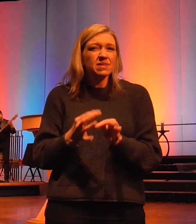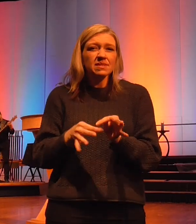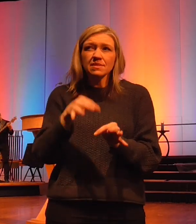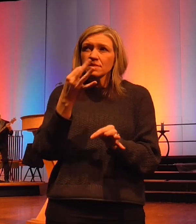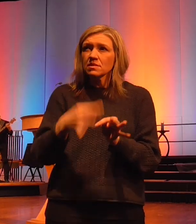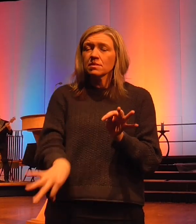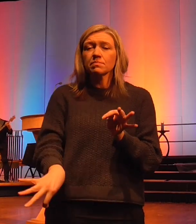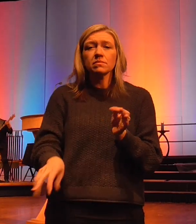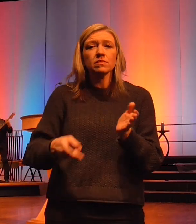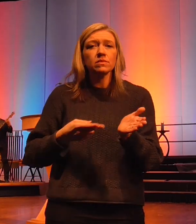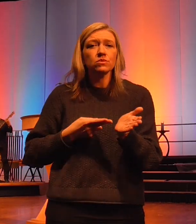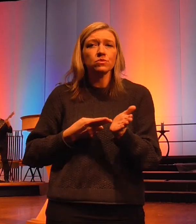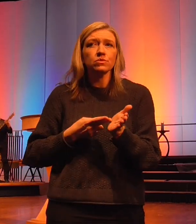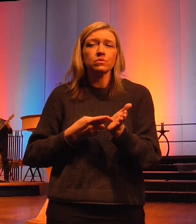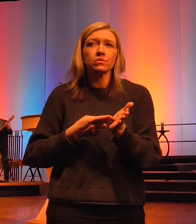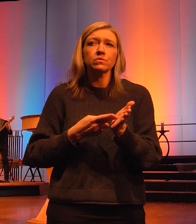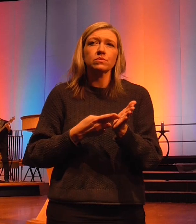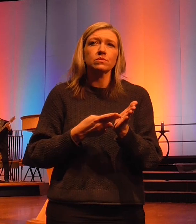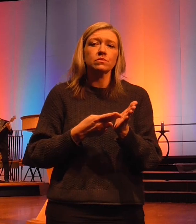simple